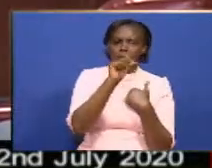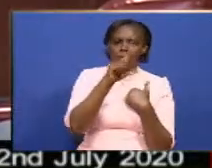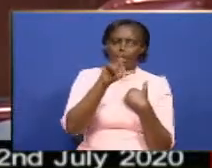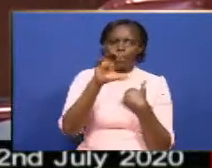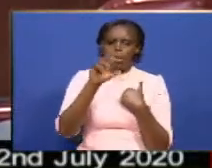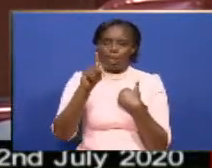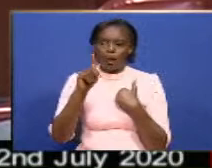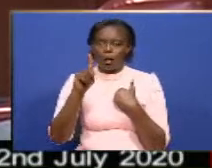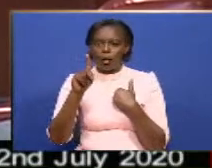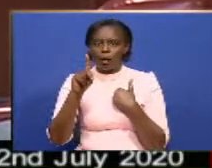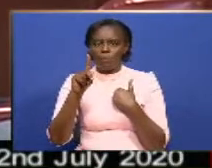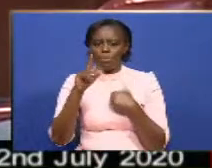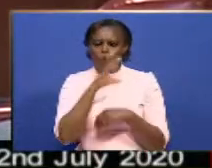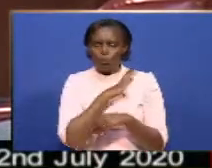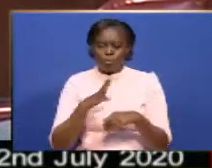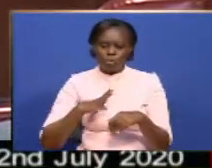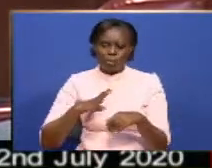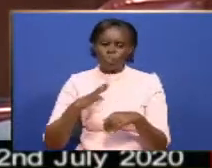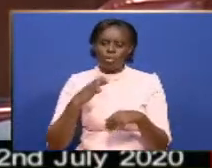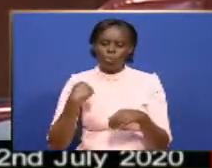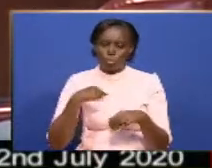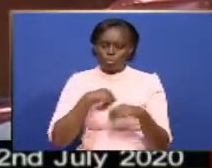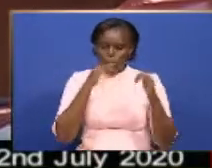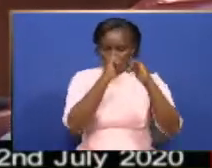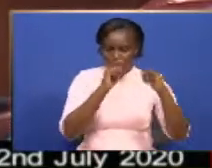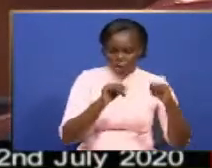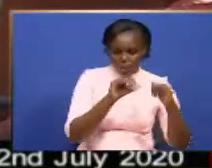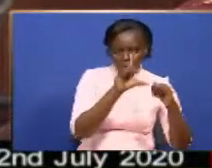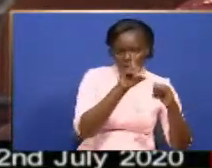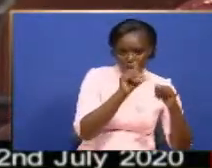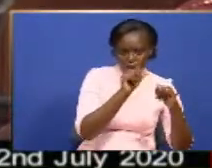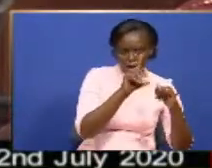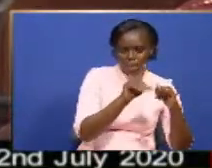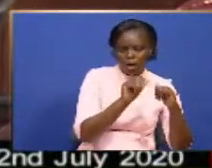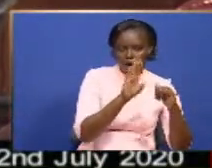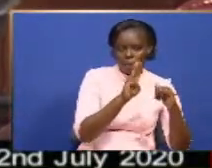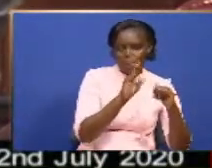those refugee camps, both in Dadaab and Kakuma.